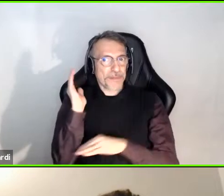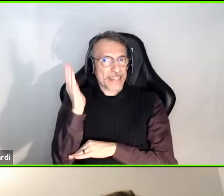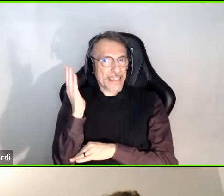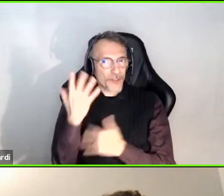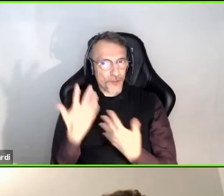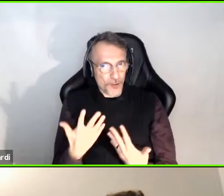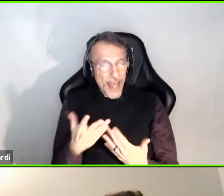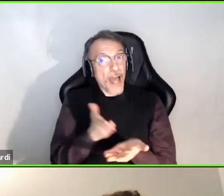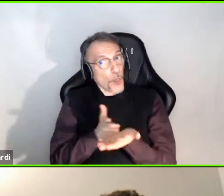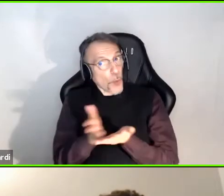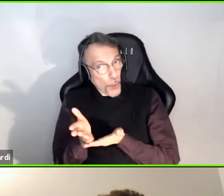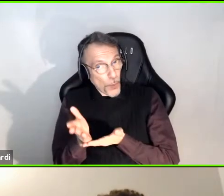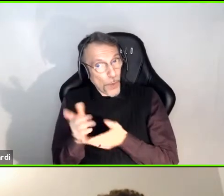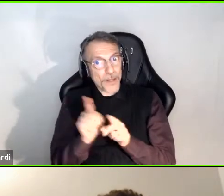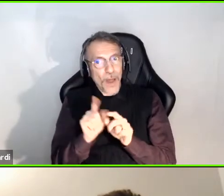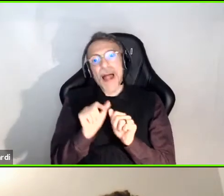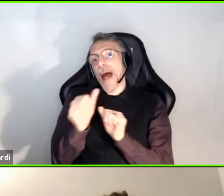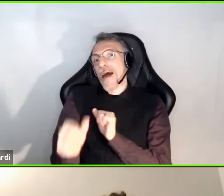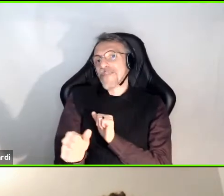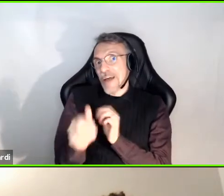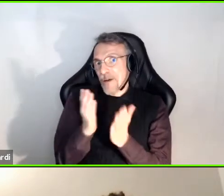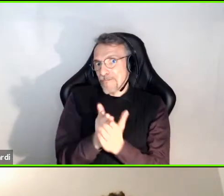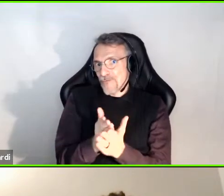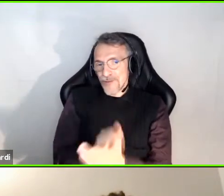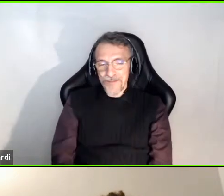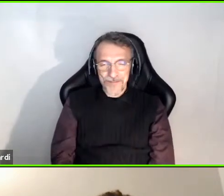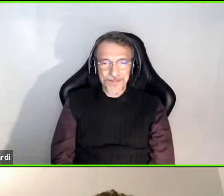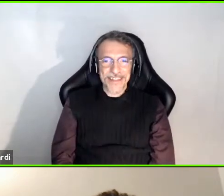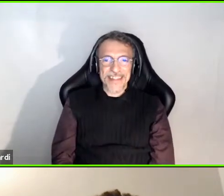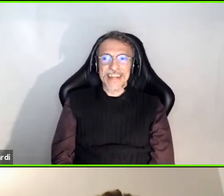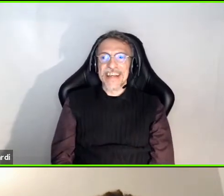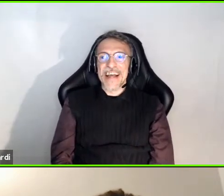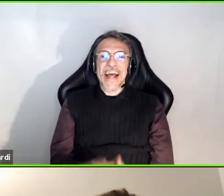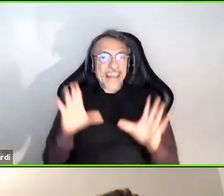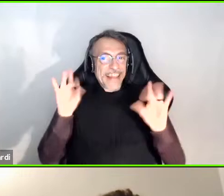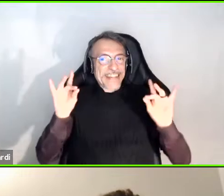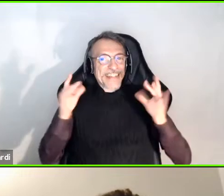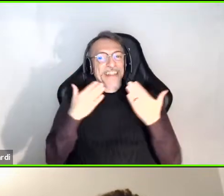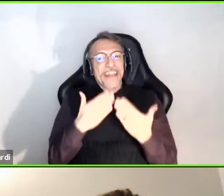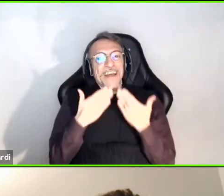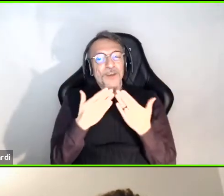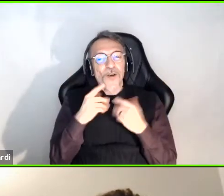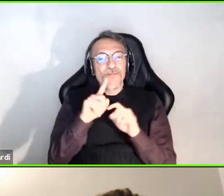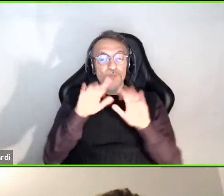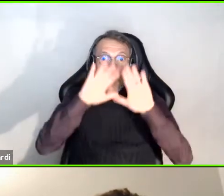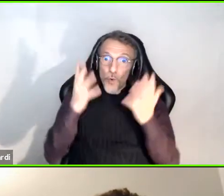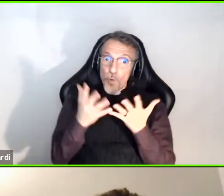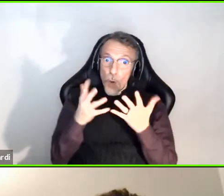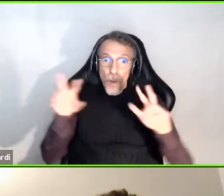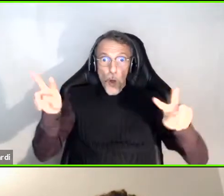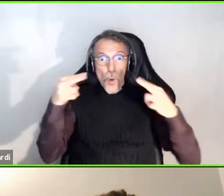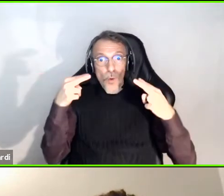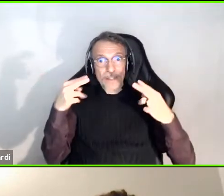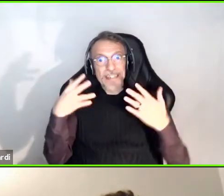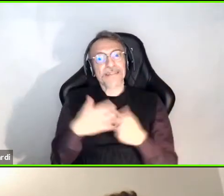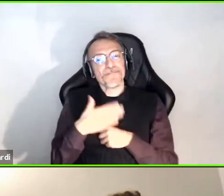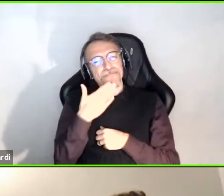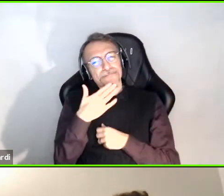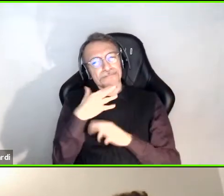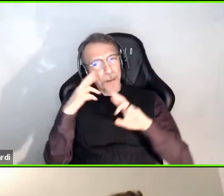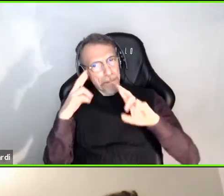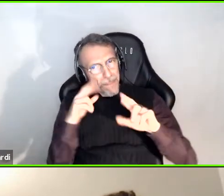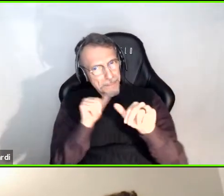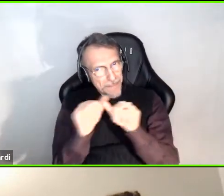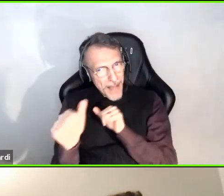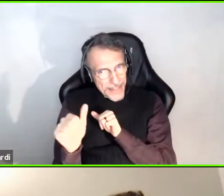as during the event and after the event. And that's it, really. Thank you to our global audience. I wish you well and hope to